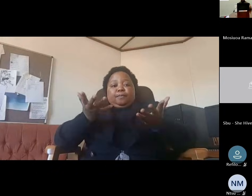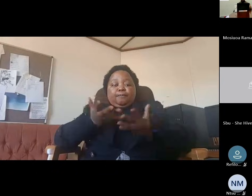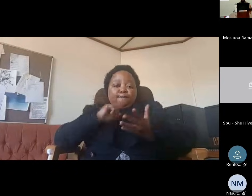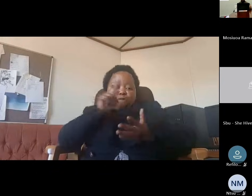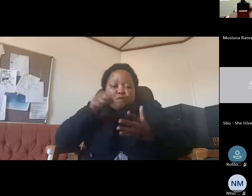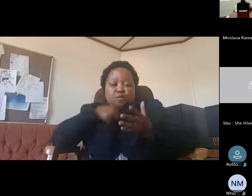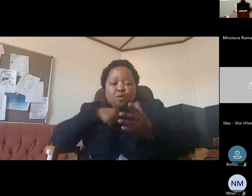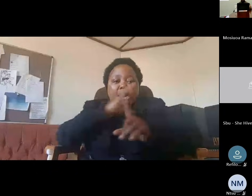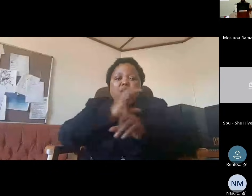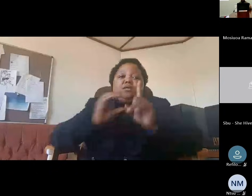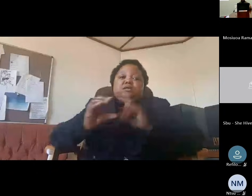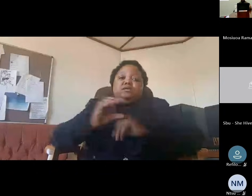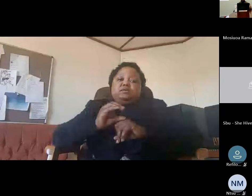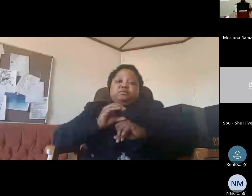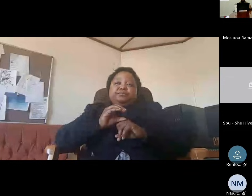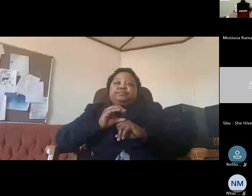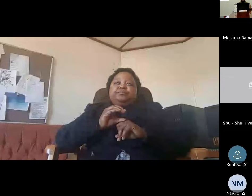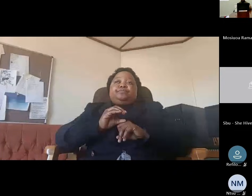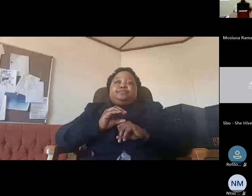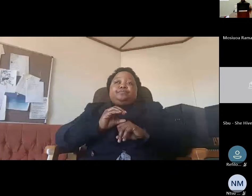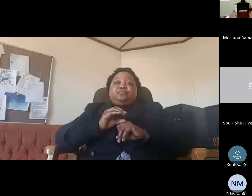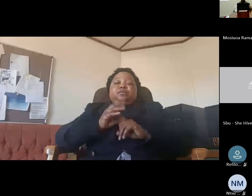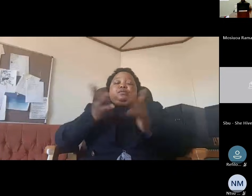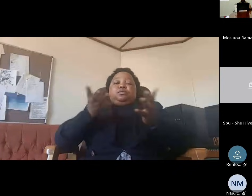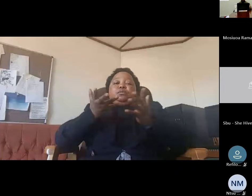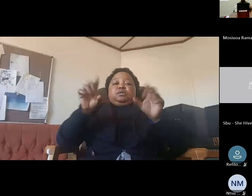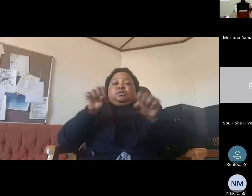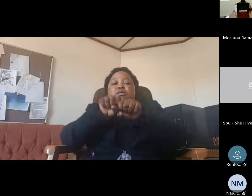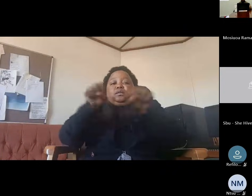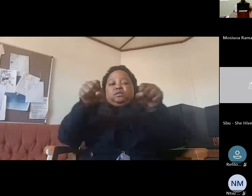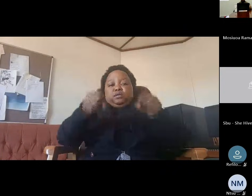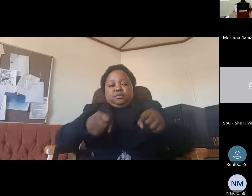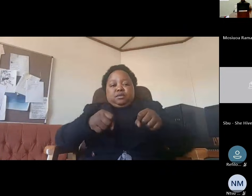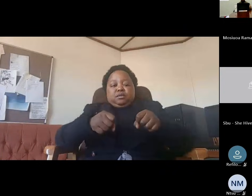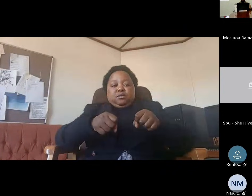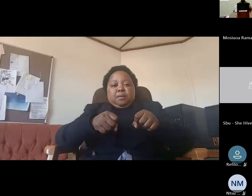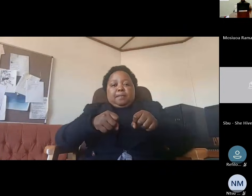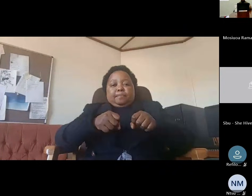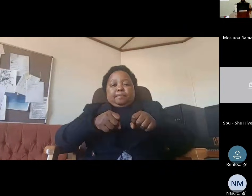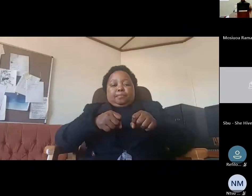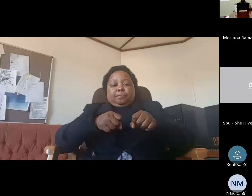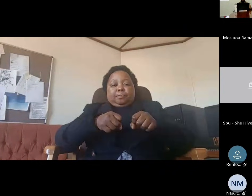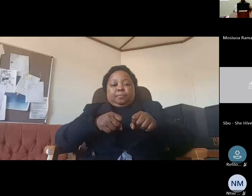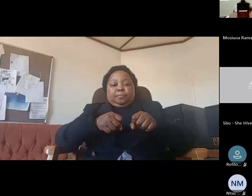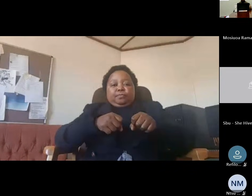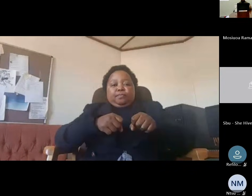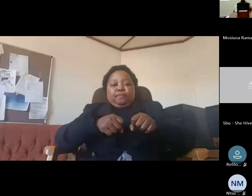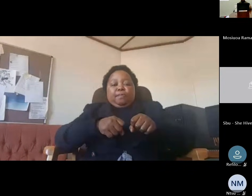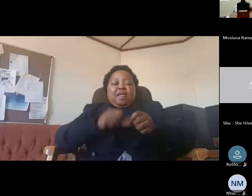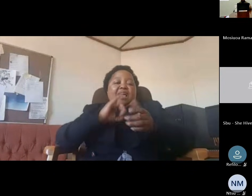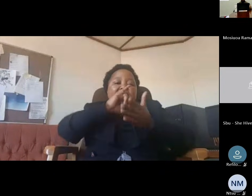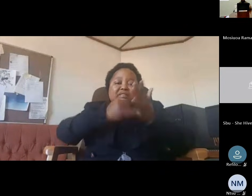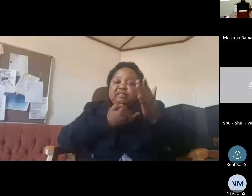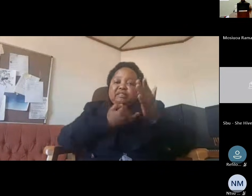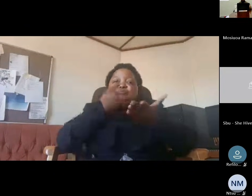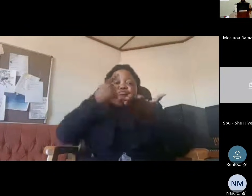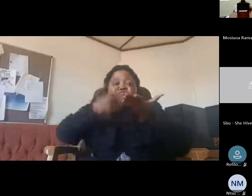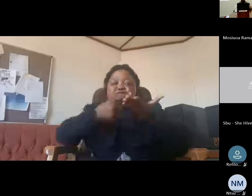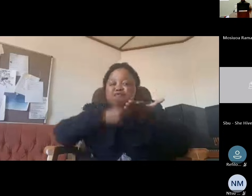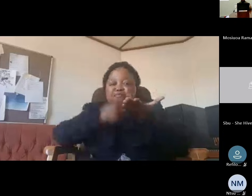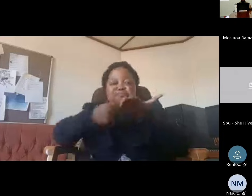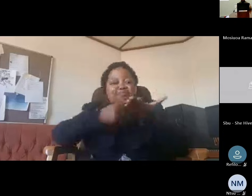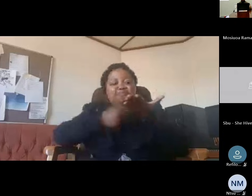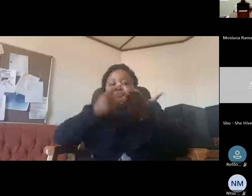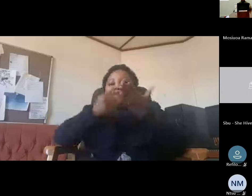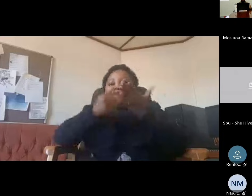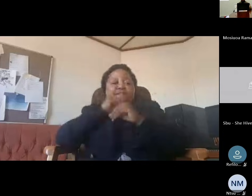whereby these systems, they are handed down through verbal dialogue without actually